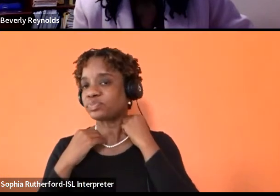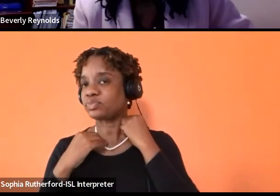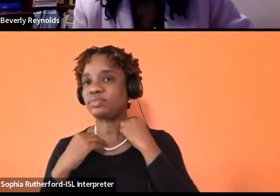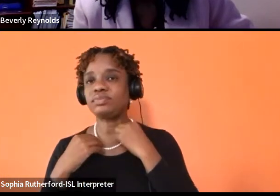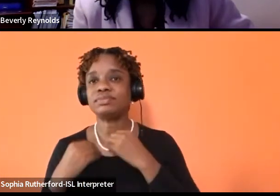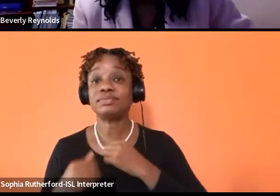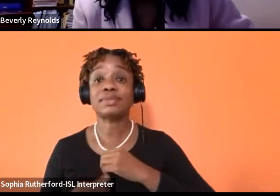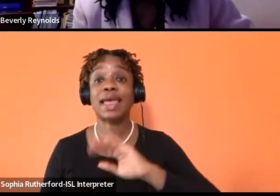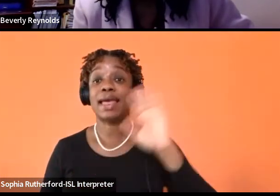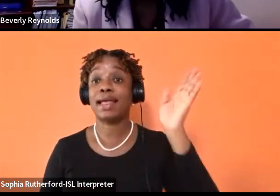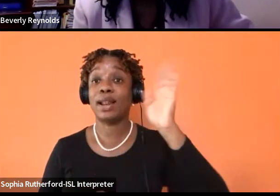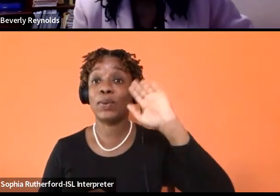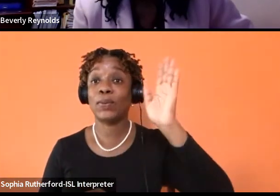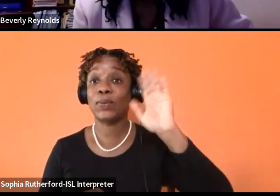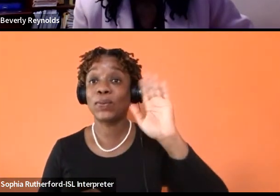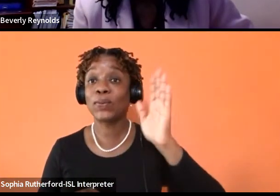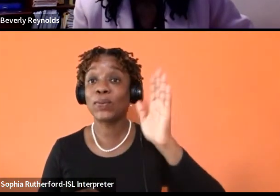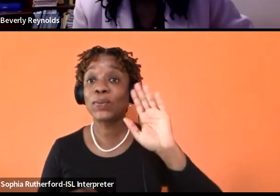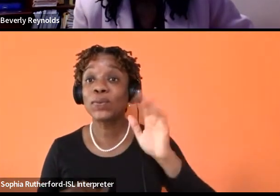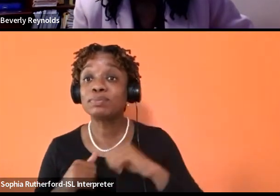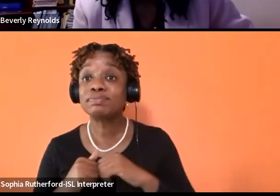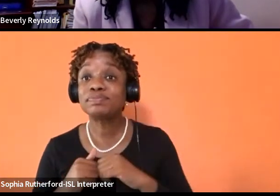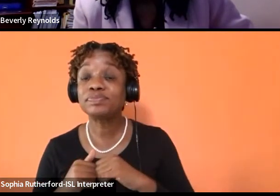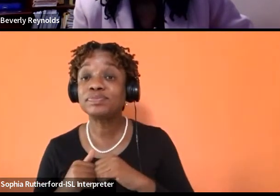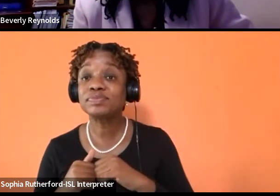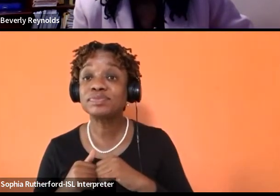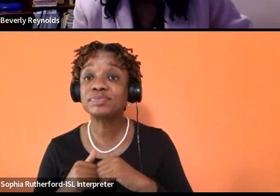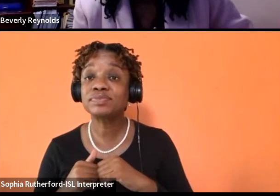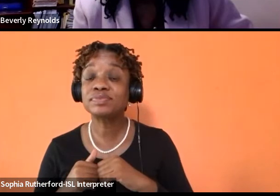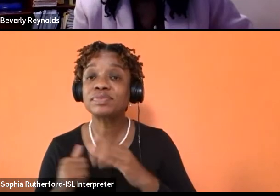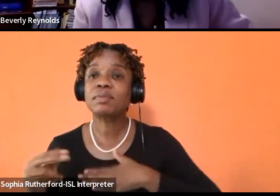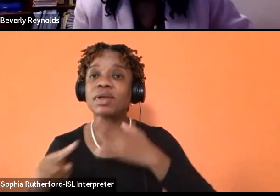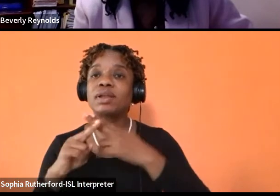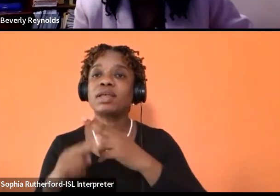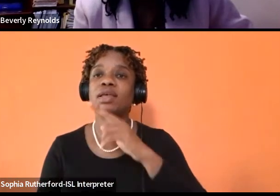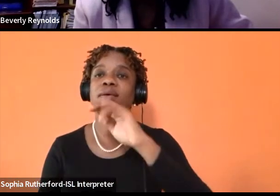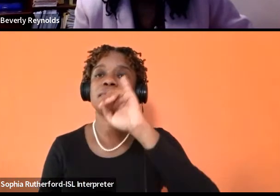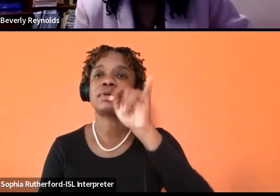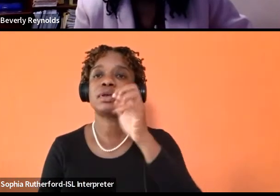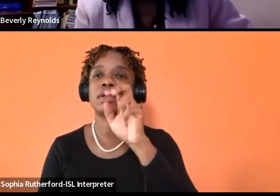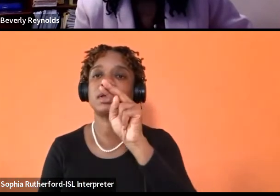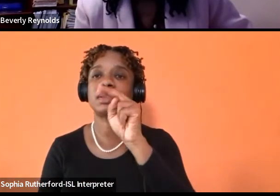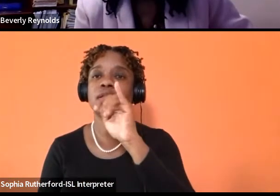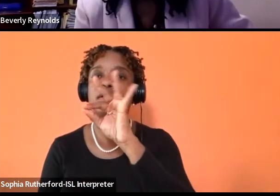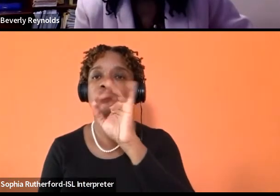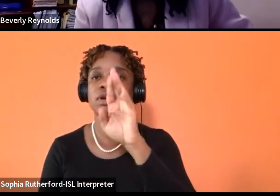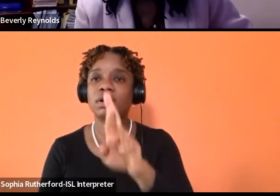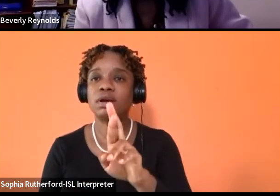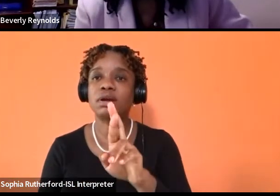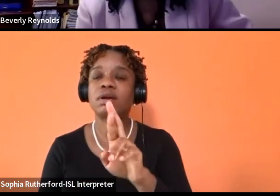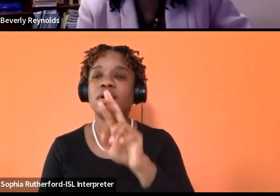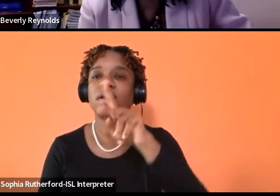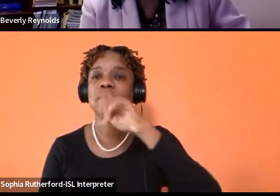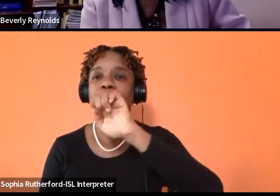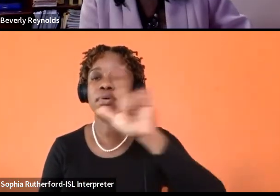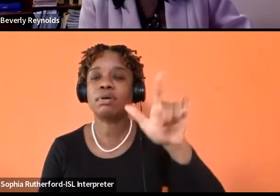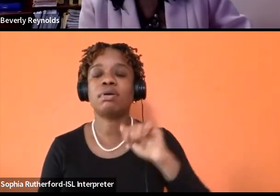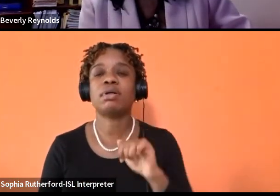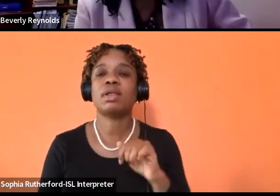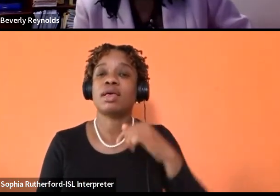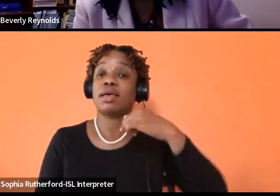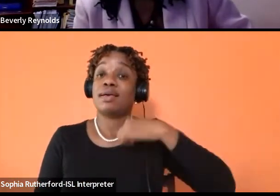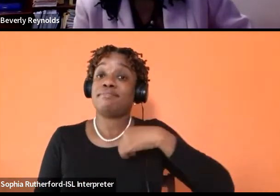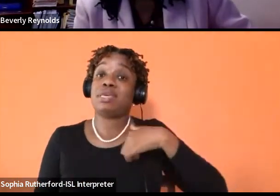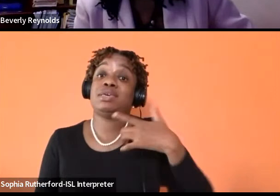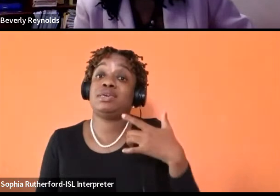Hello. Yes. Yes, I'm Jennifer Van Horn Paul. I'm a polio survivor. I